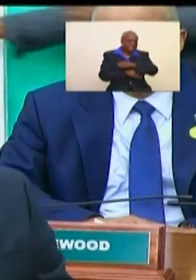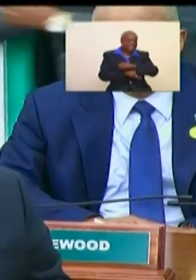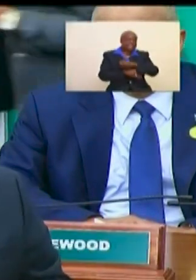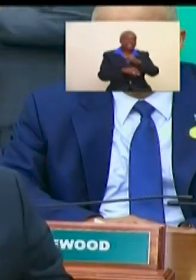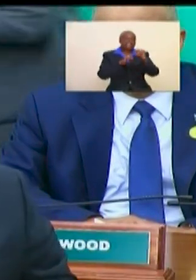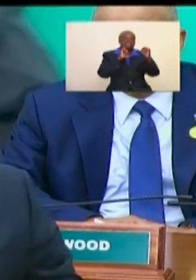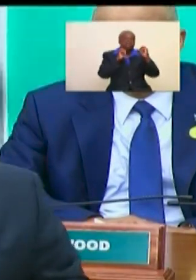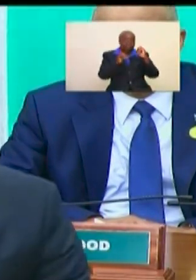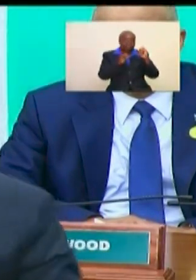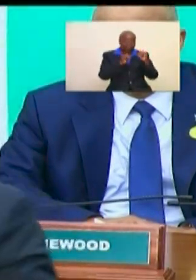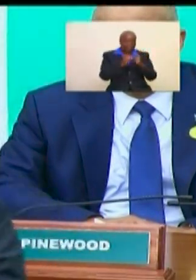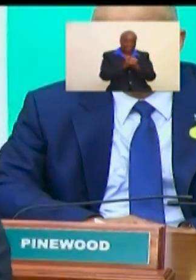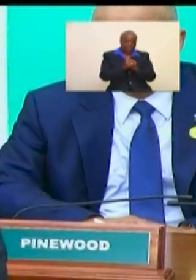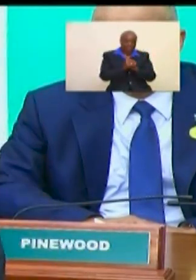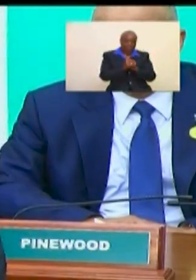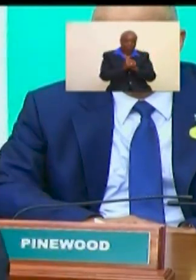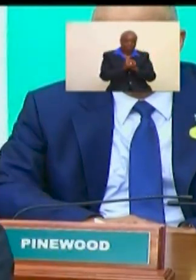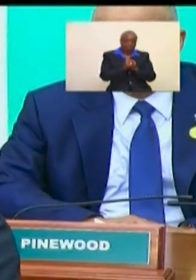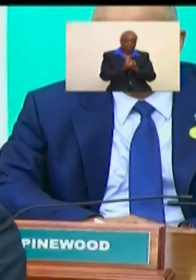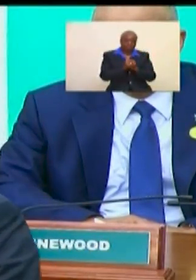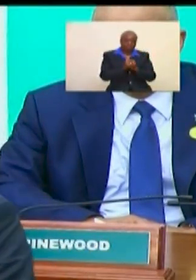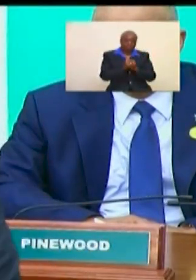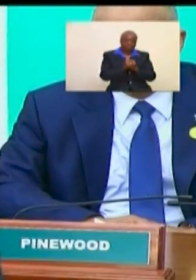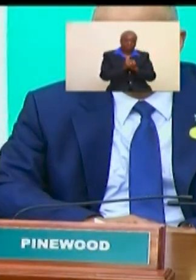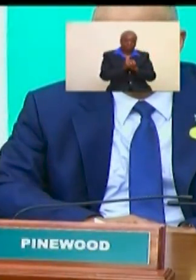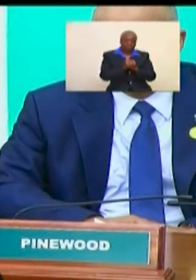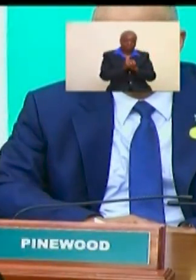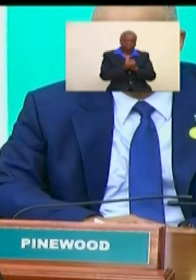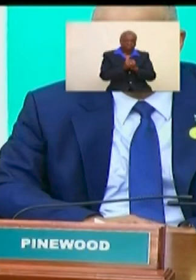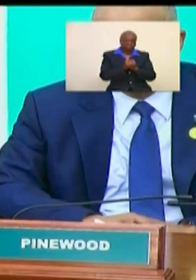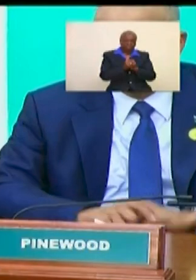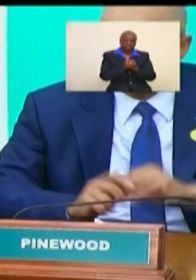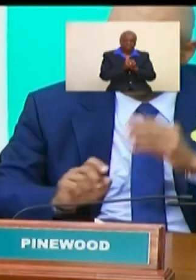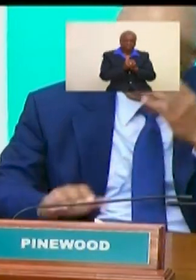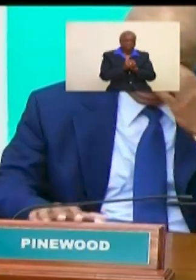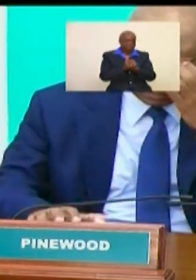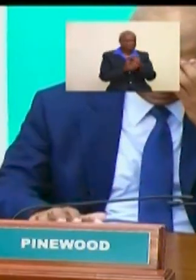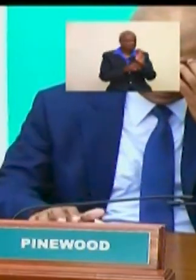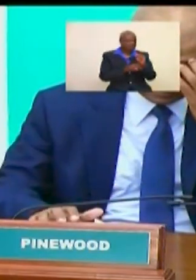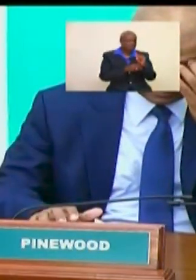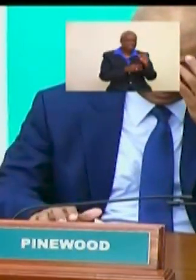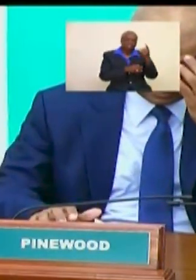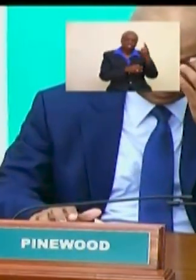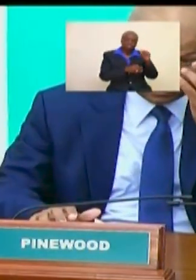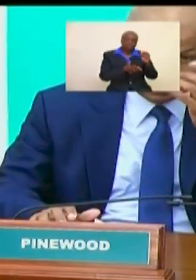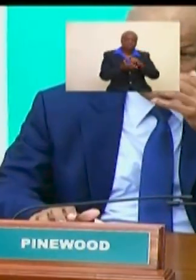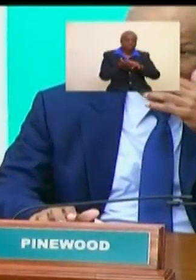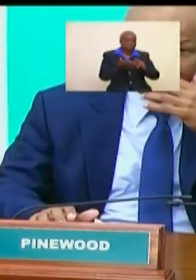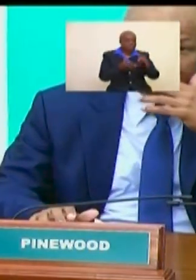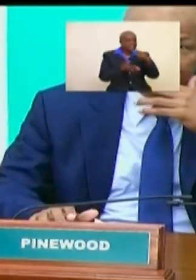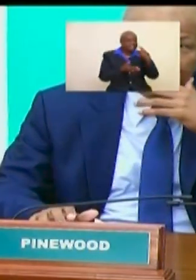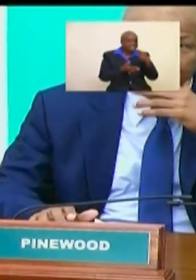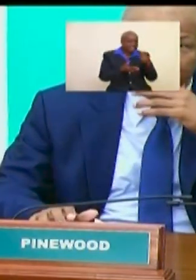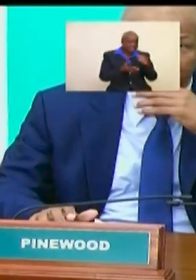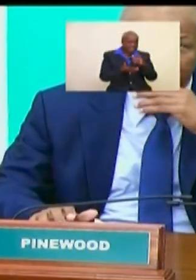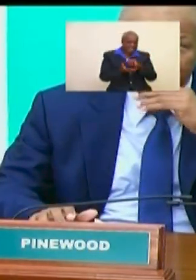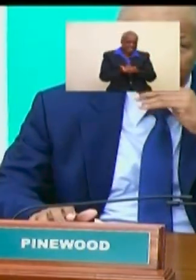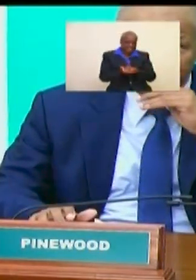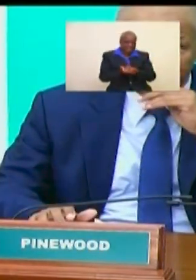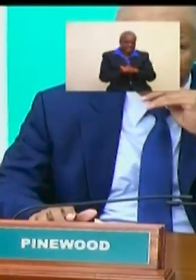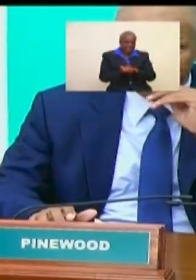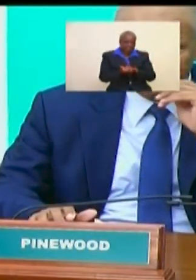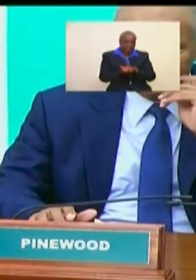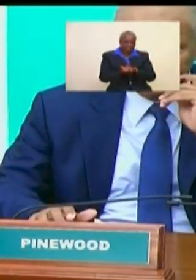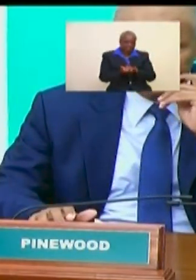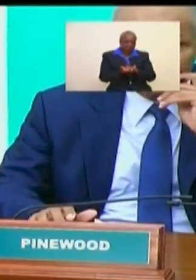it. That's what it says. No. The report says that. The report